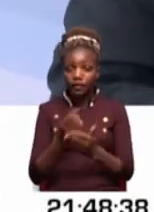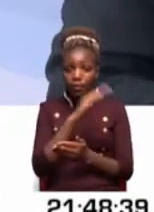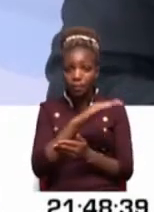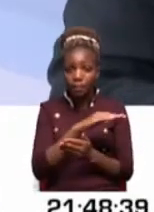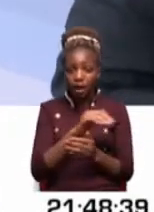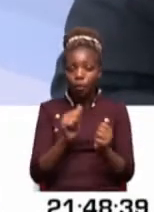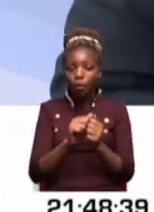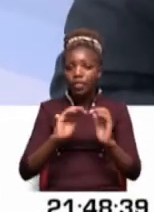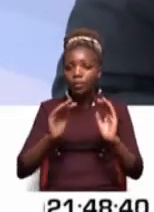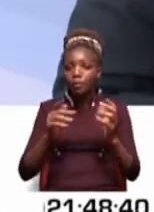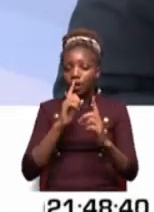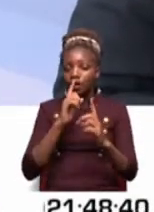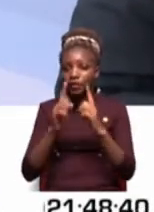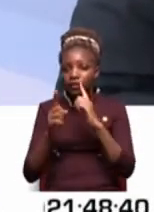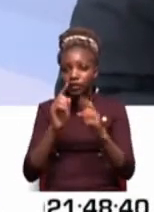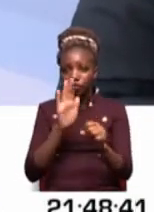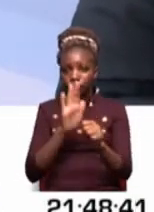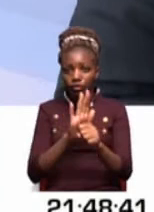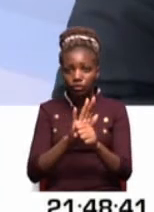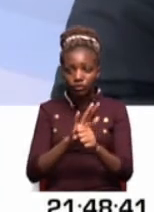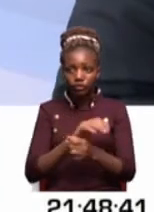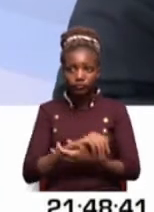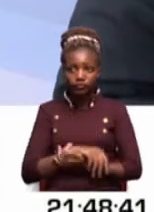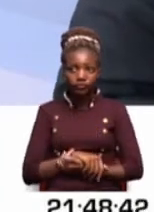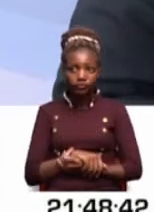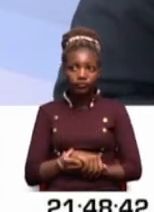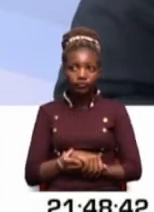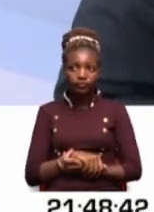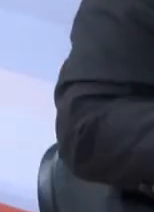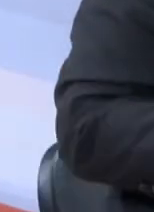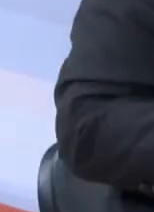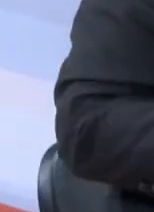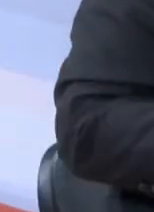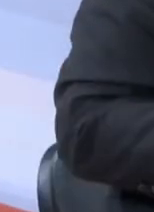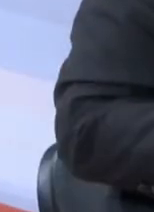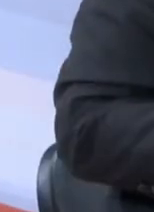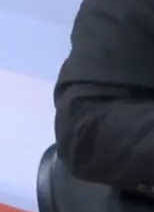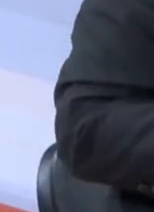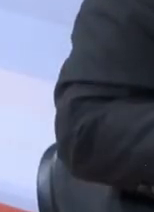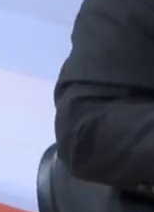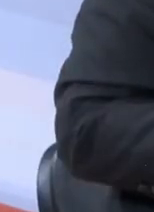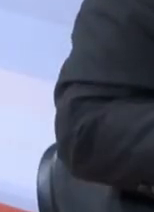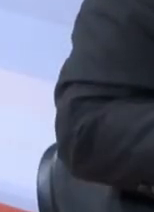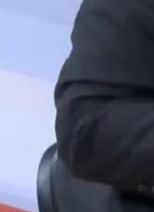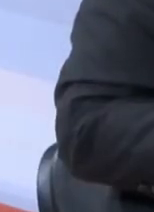to discuss. We'll be back after this break with more of this.